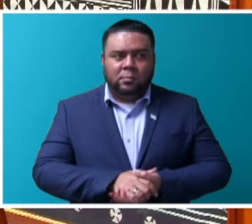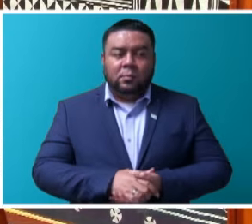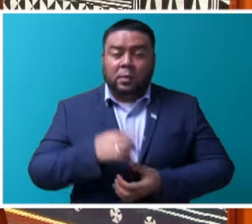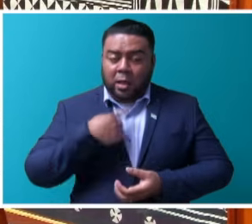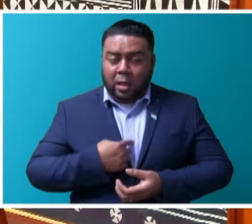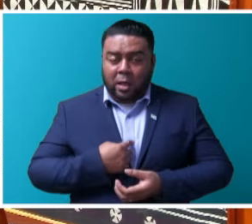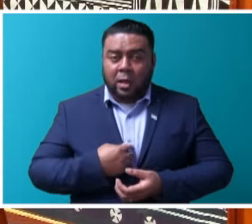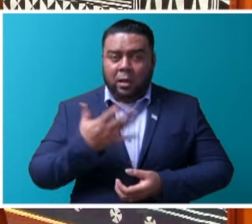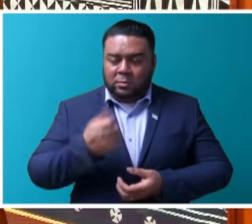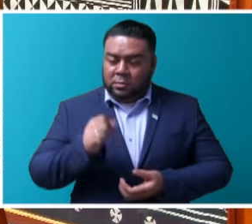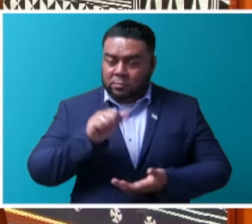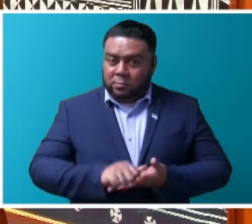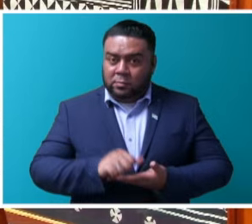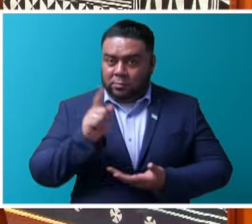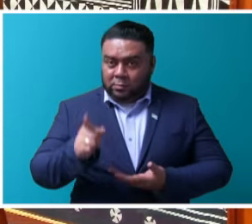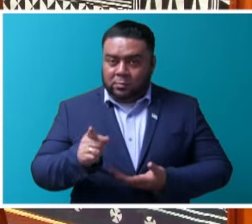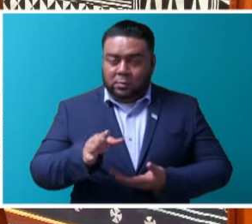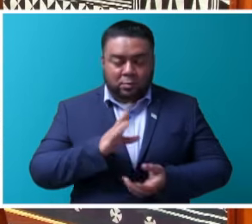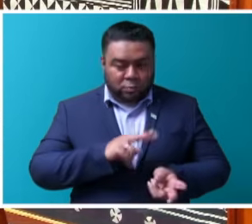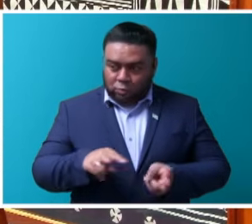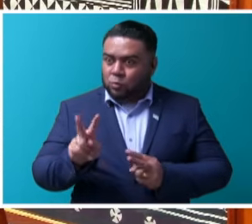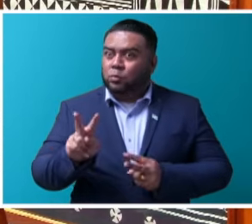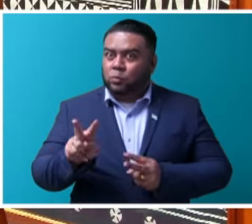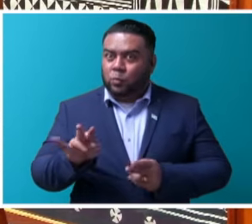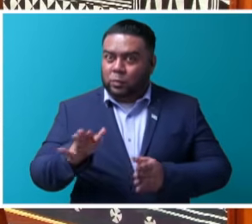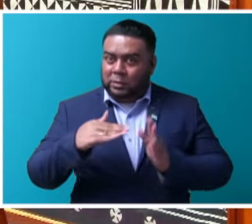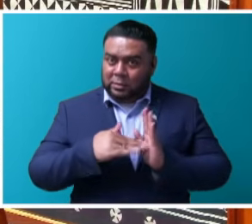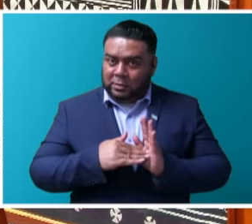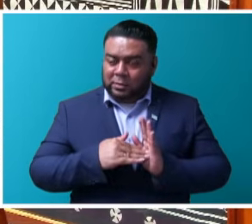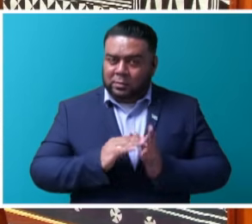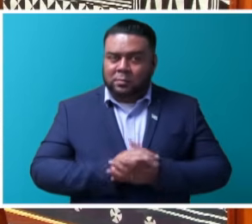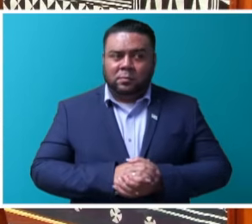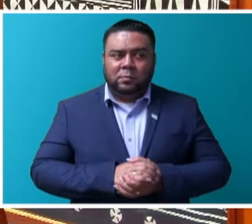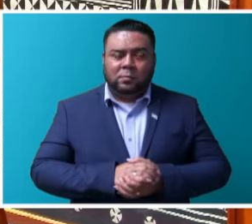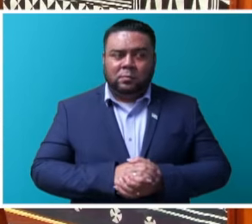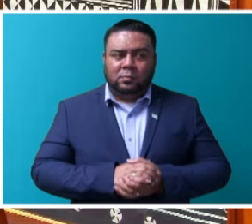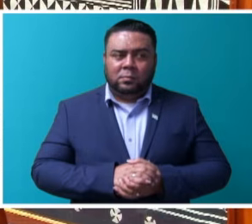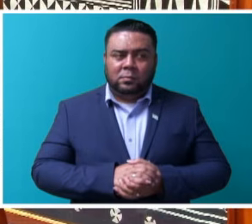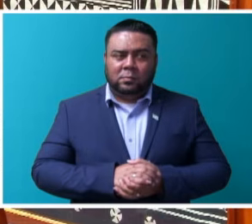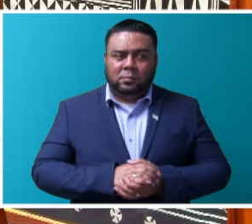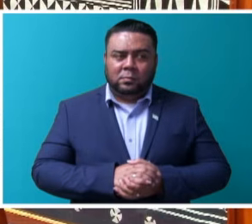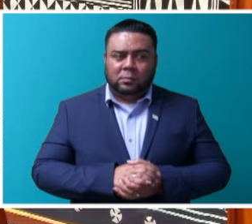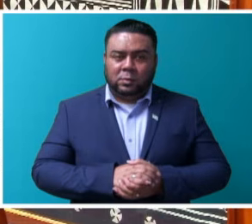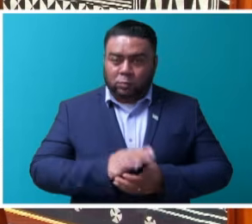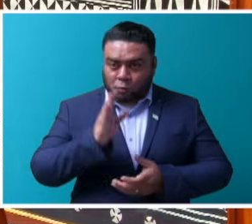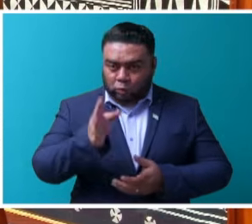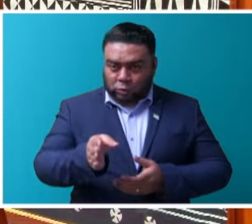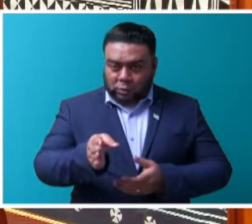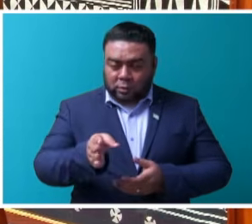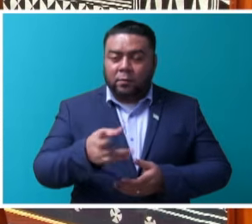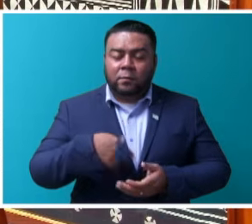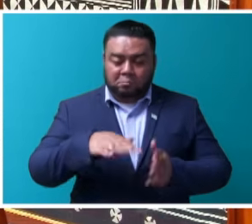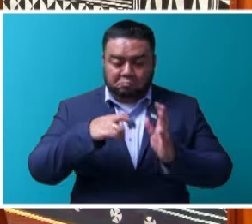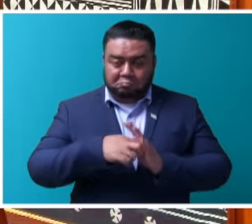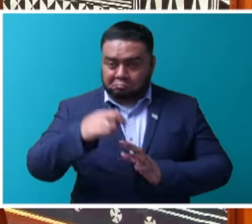a habit, often glance up to where he was seated, which is directly straight in front of